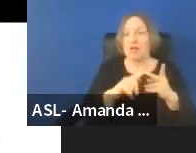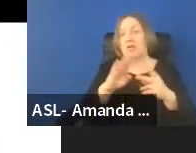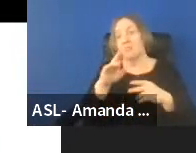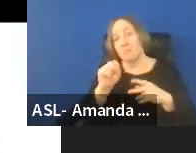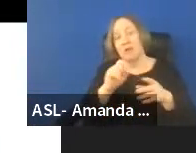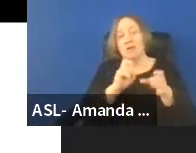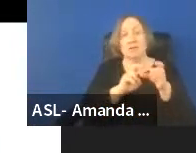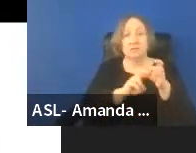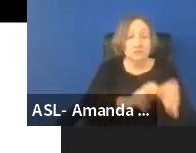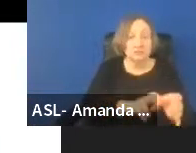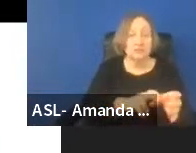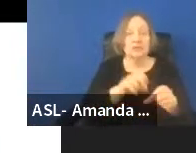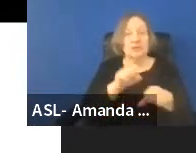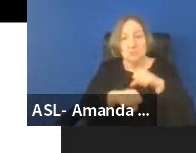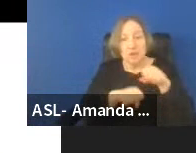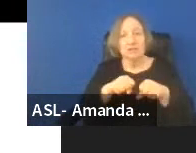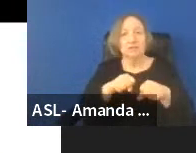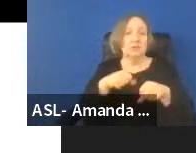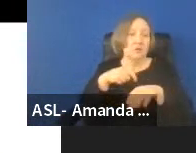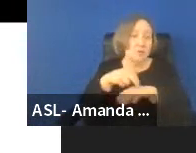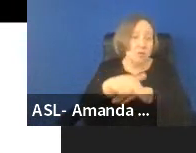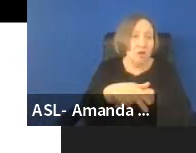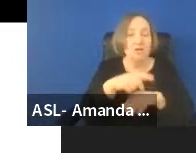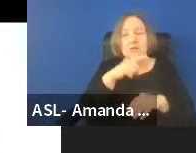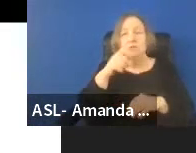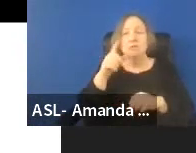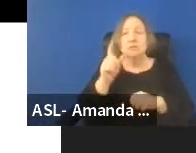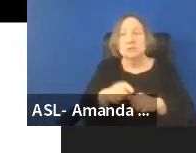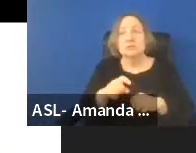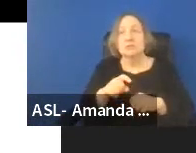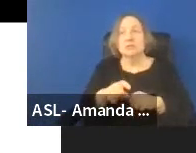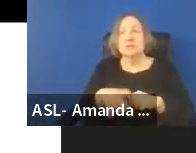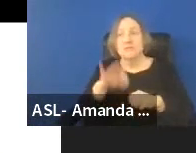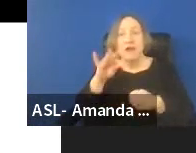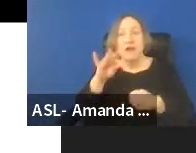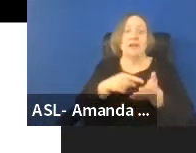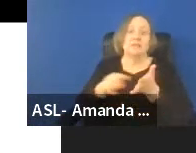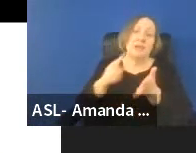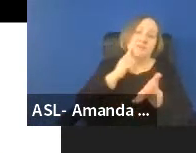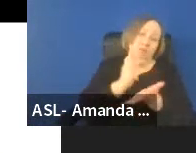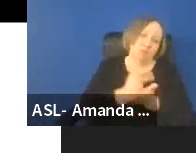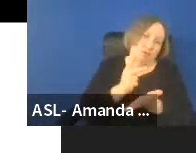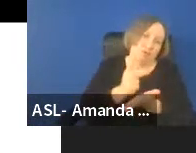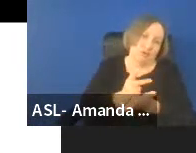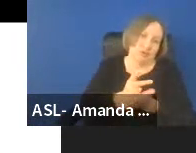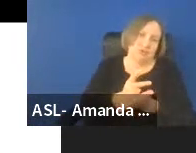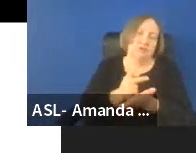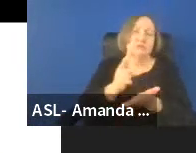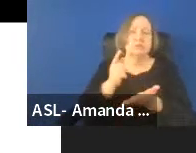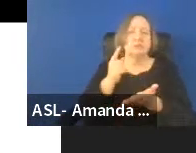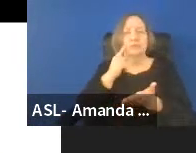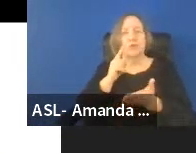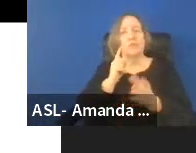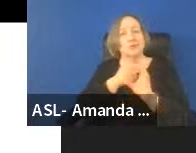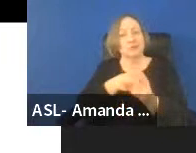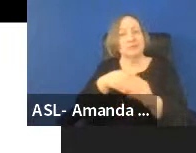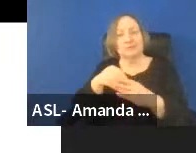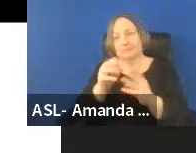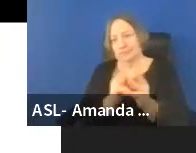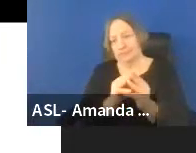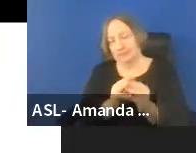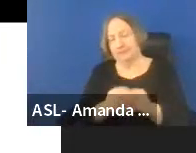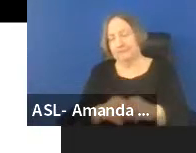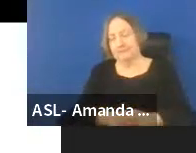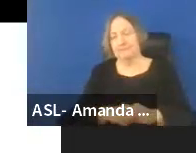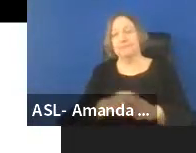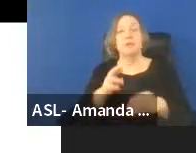or bicycle or walk. And they don't need to find and then pay for parking just to be able to participate in the meeting.